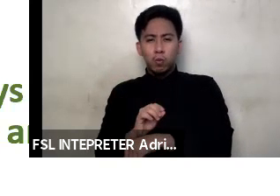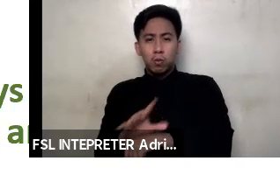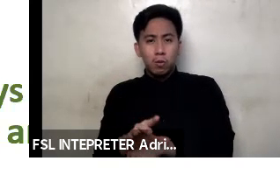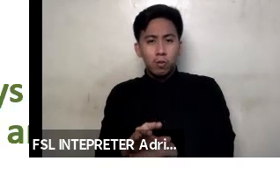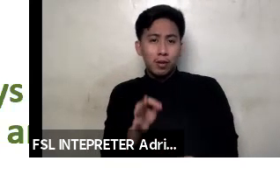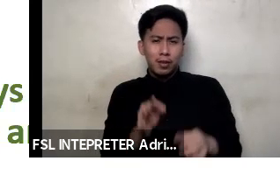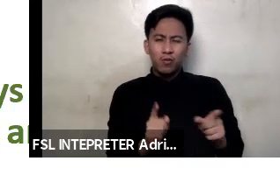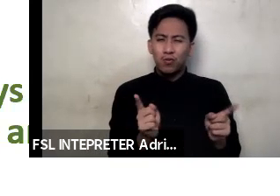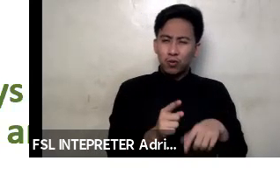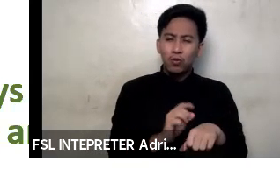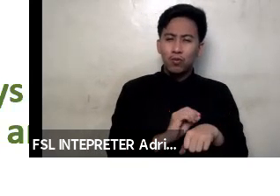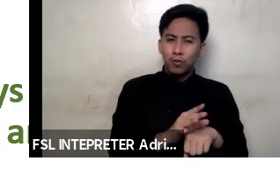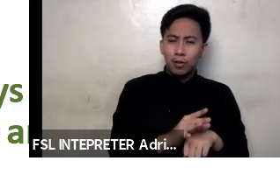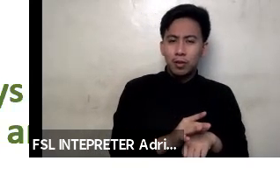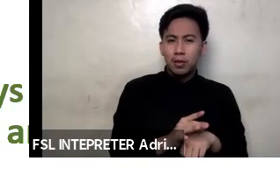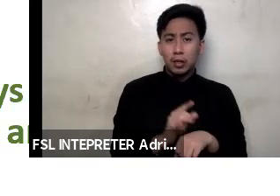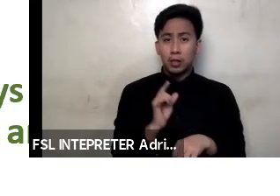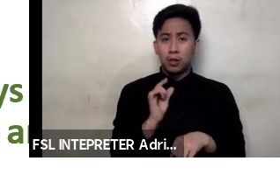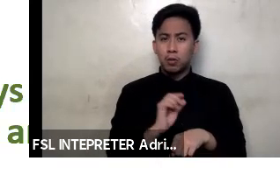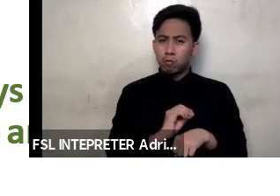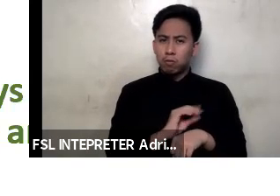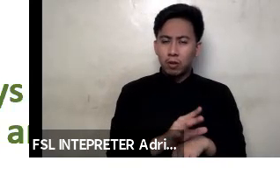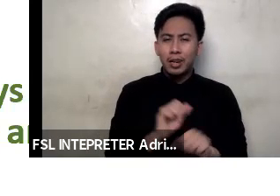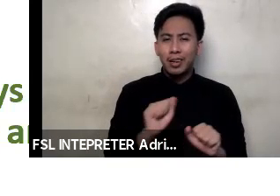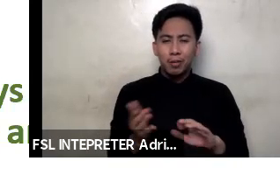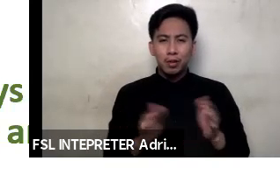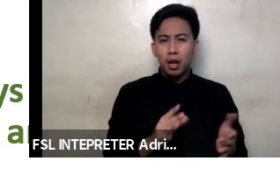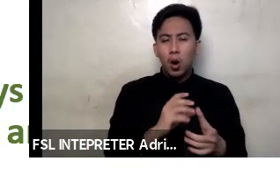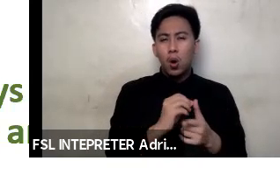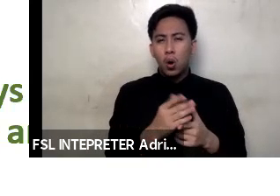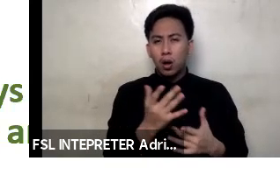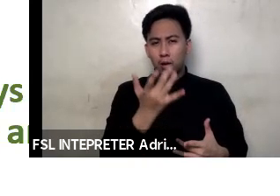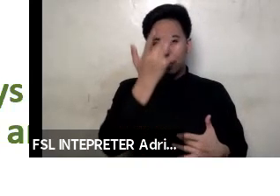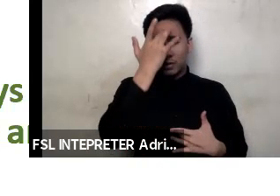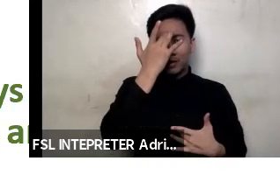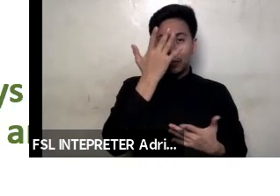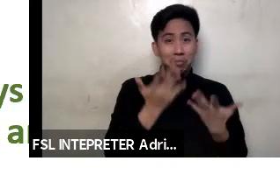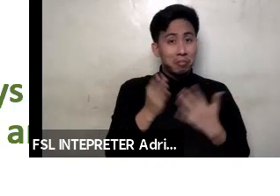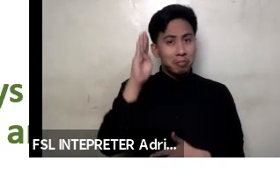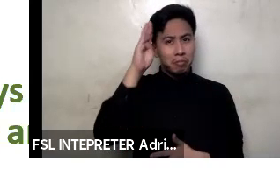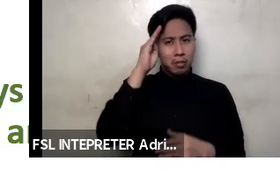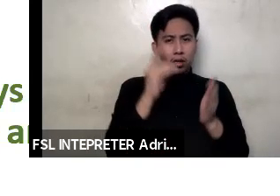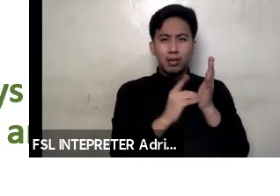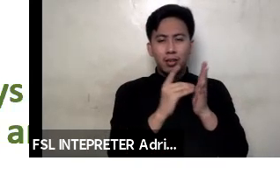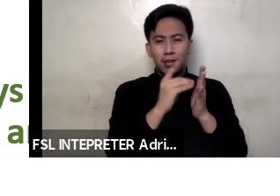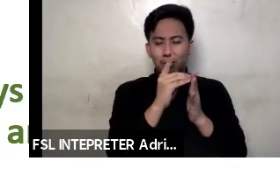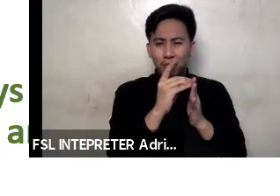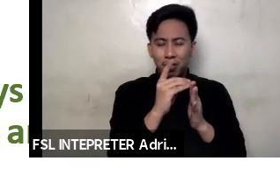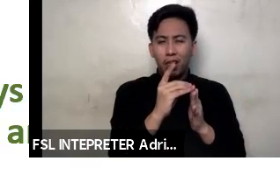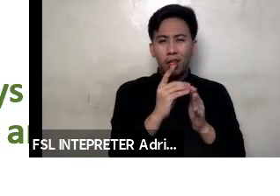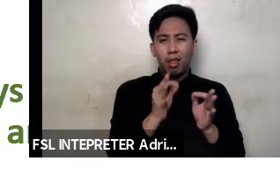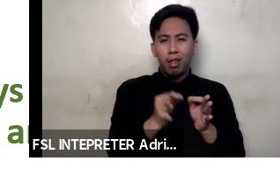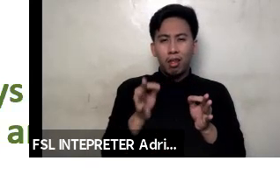immediate, kaagad-agad, no? So pwedeng silang mamatay o magkasakit. Pwedeng delayed ang brain development niya, speech, pati yung motor development.